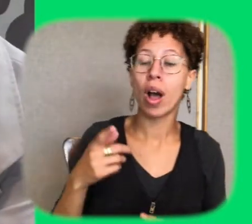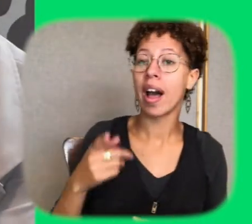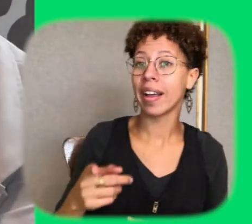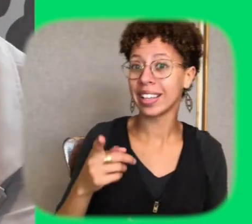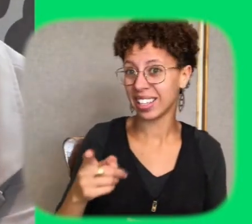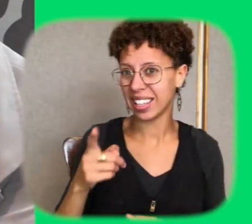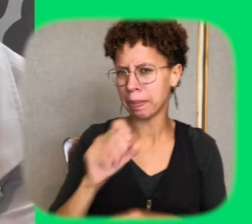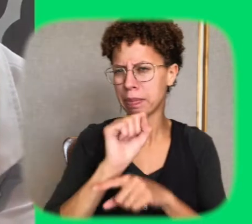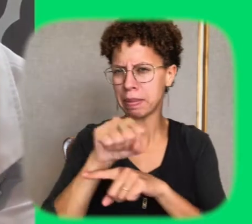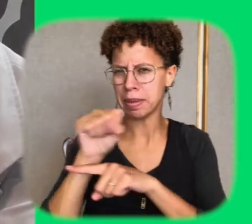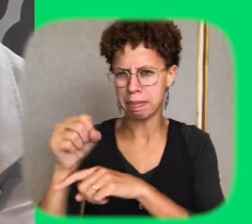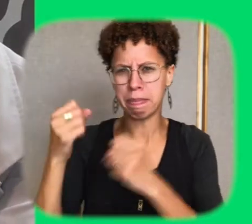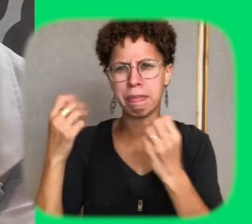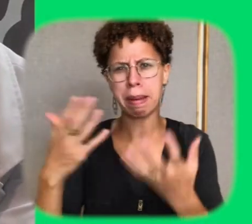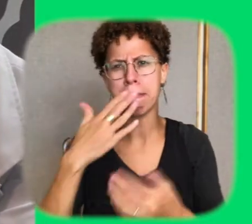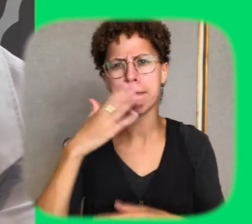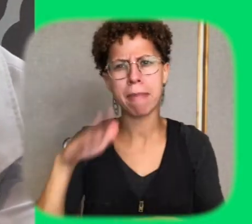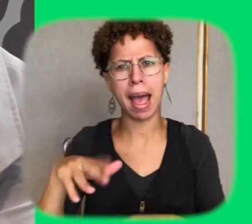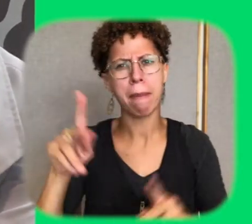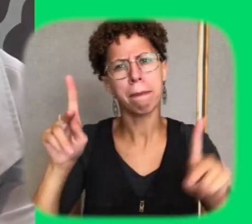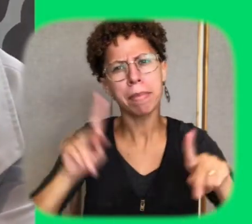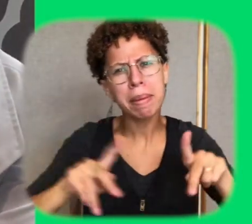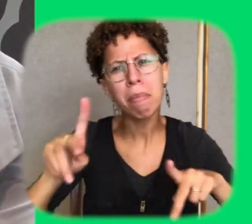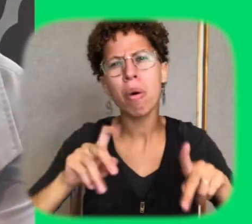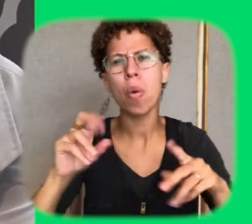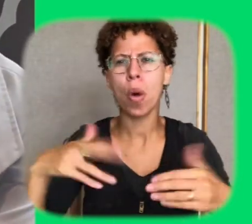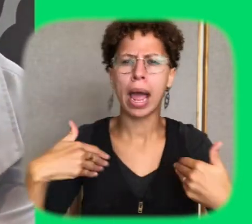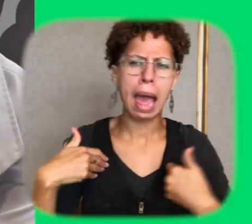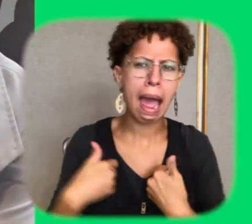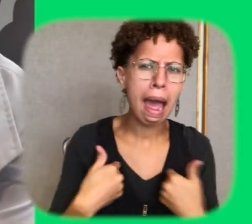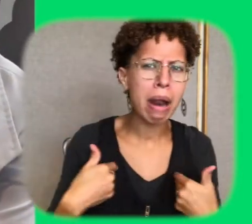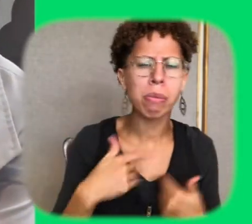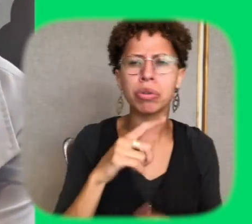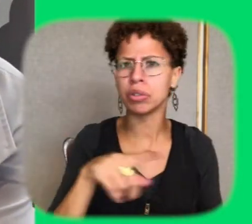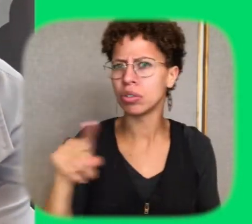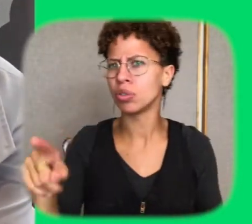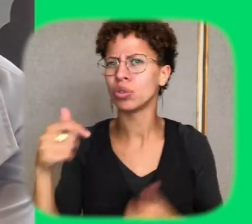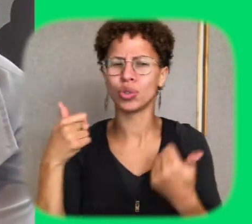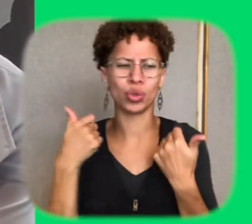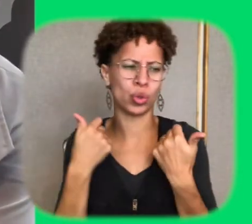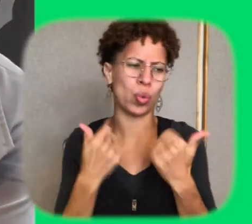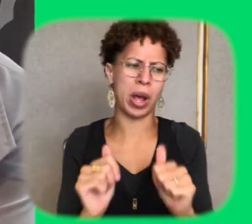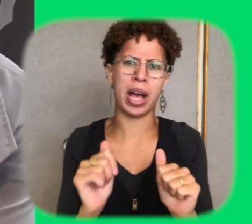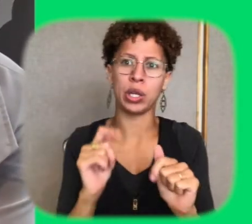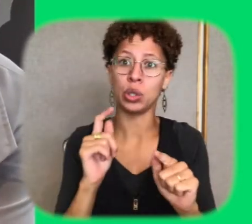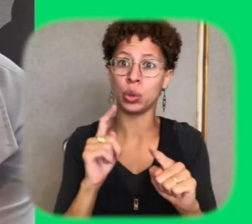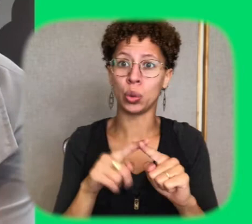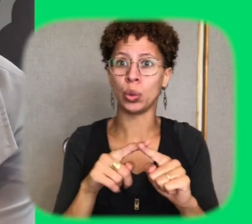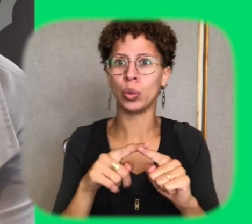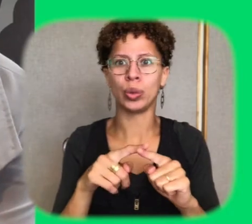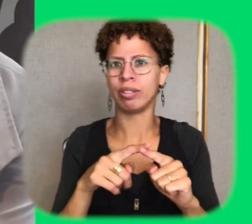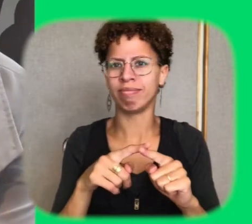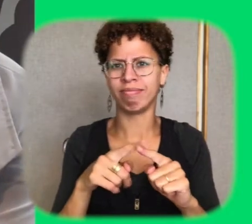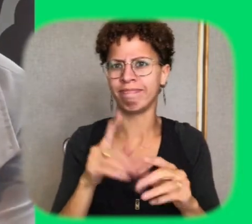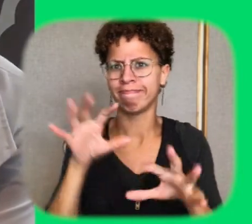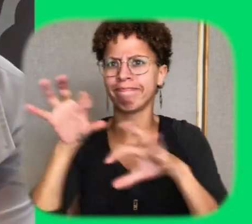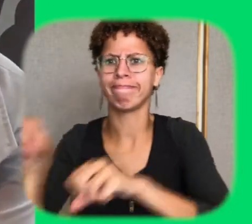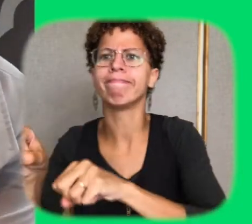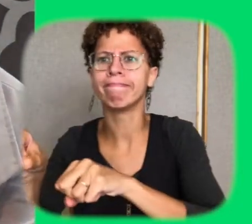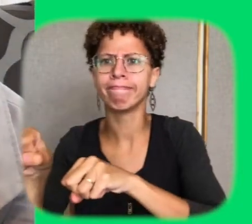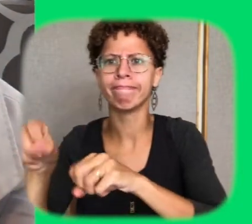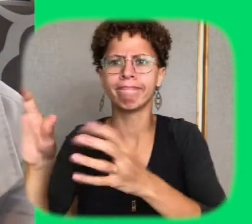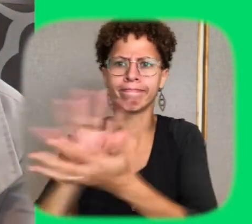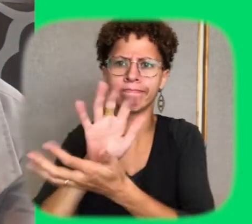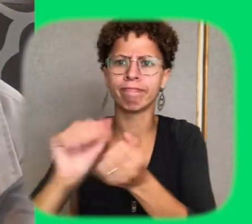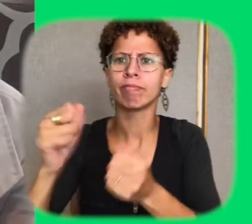bad creatures that have tried to conquer or destroy Hogwarts. Hmm, very true. Technically, he's a hero.